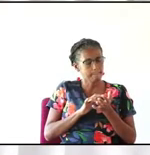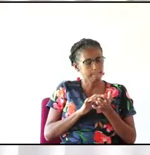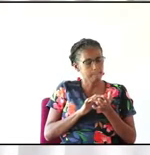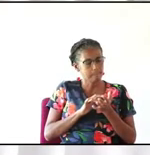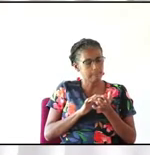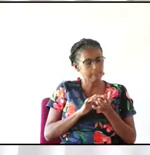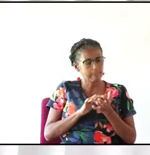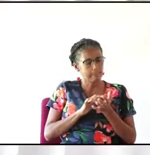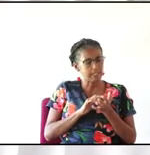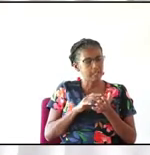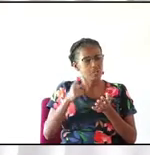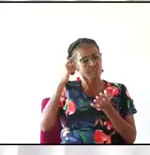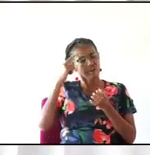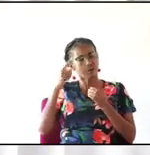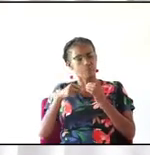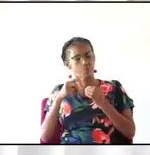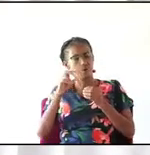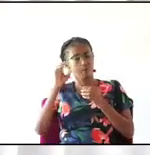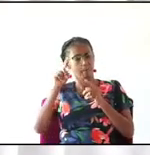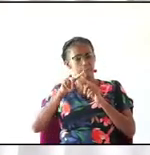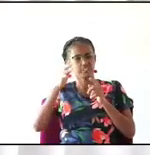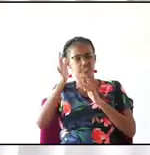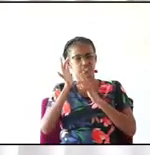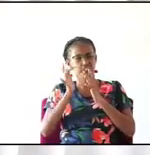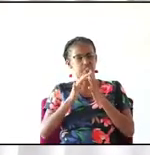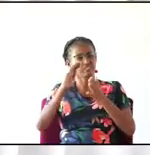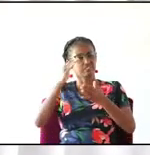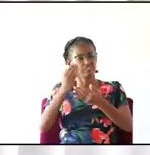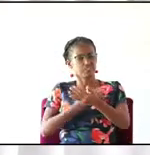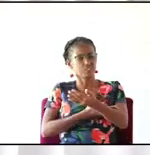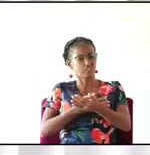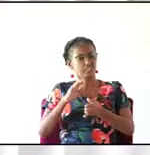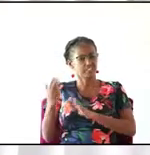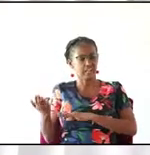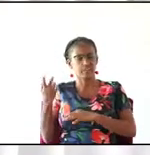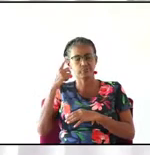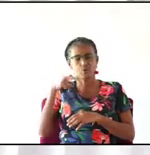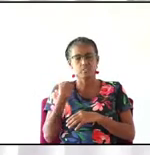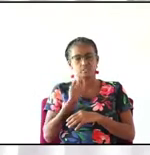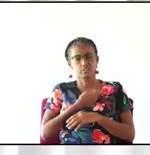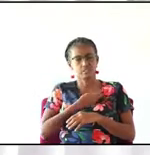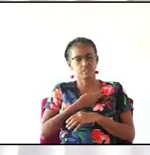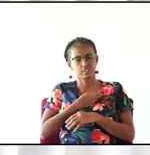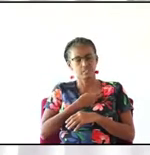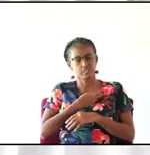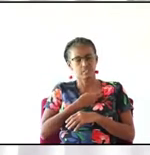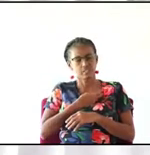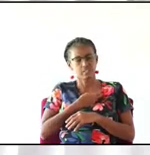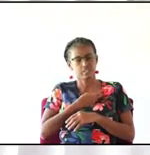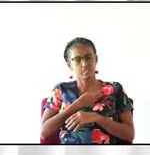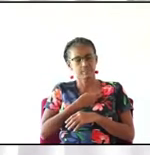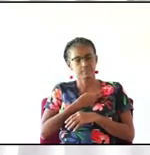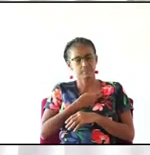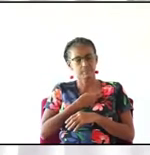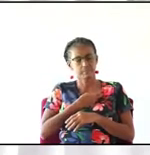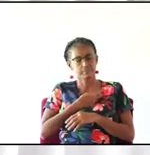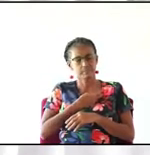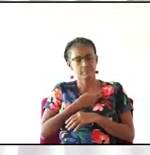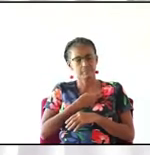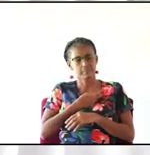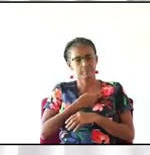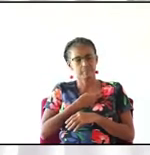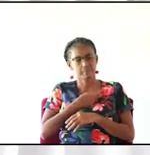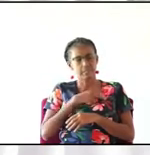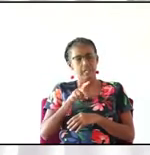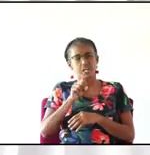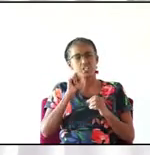his son died for us. But there's a part of us sometimes I don't think we really connect and realize how